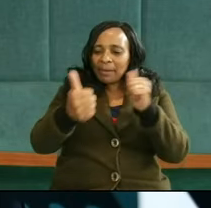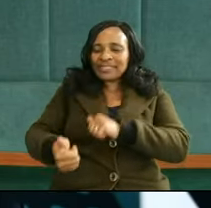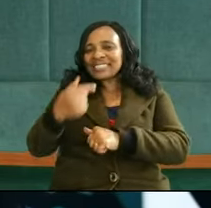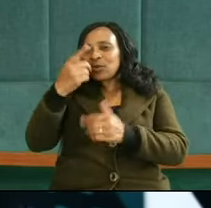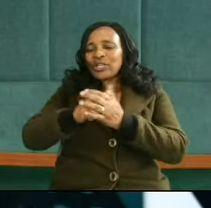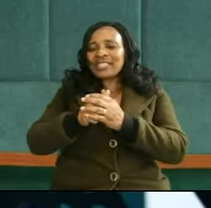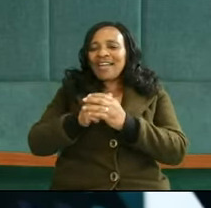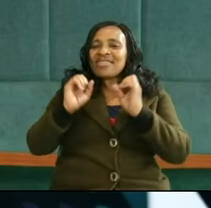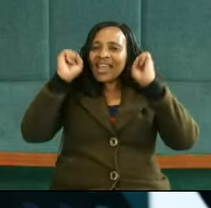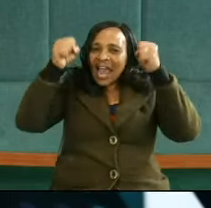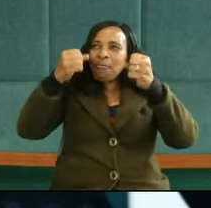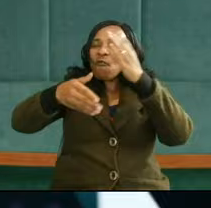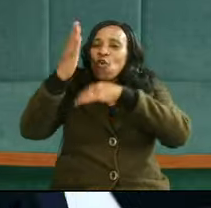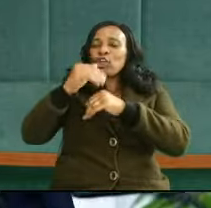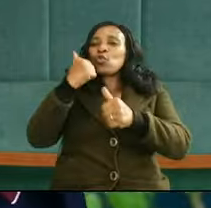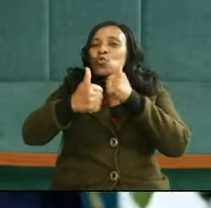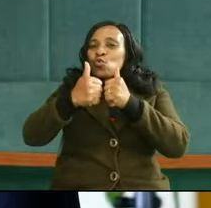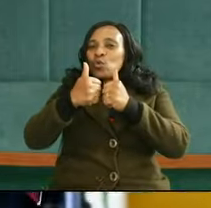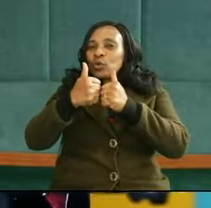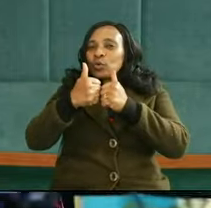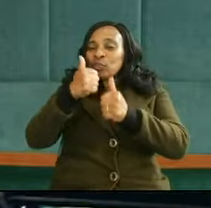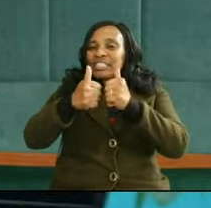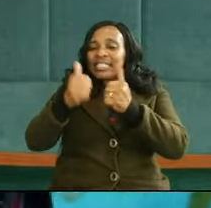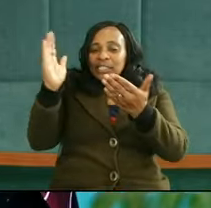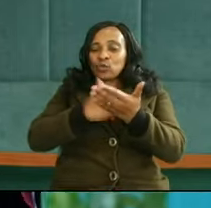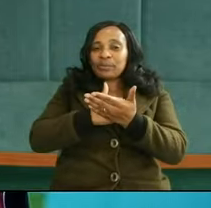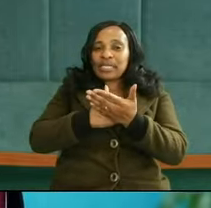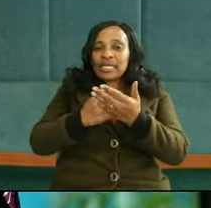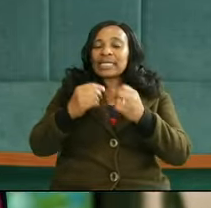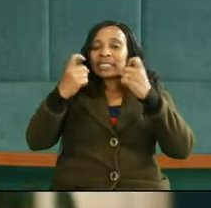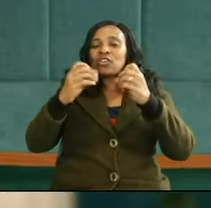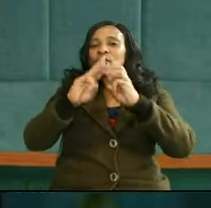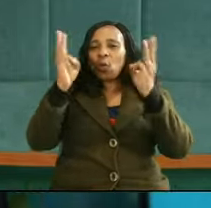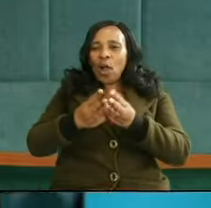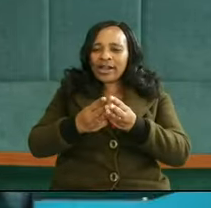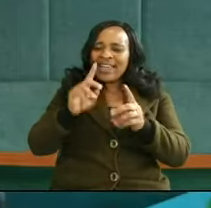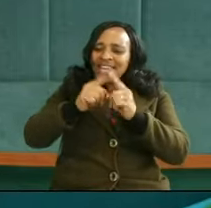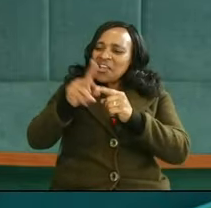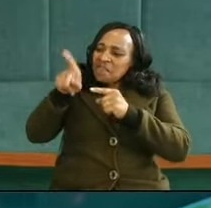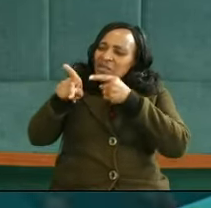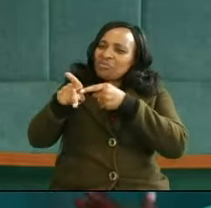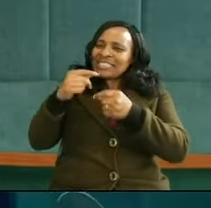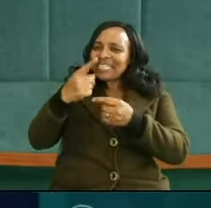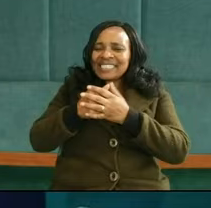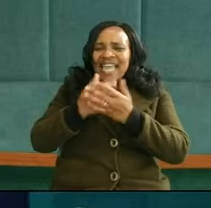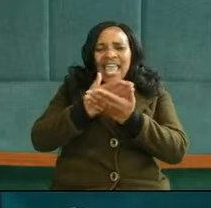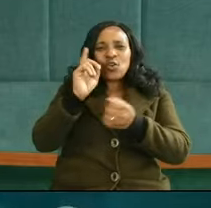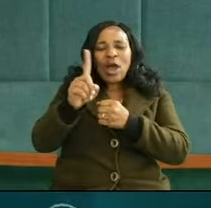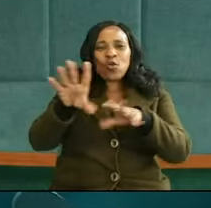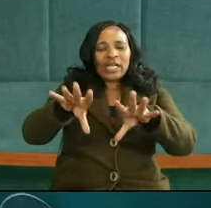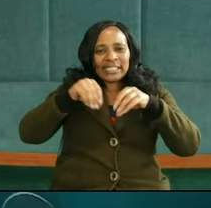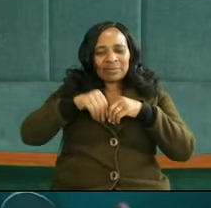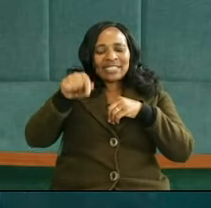behold the Lamb of God that taketh away the sins of the world. And Philip rests and say, whoever believes in this lamb is